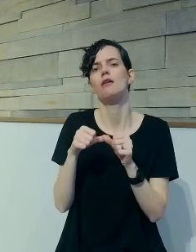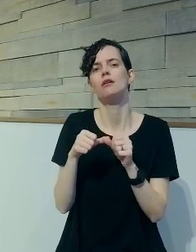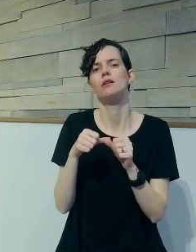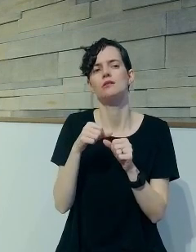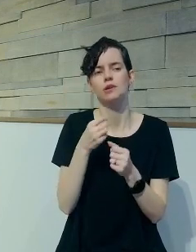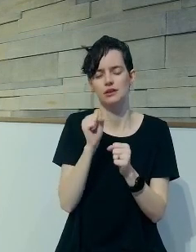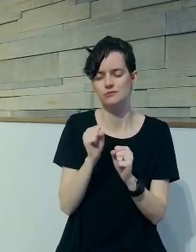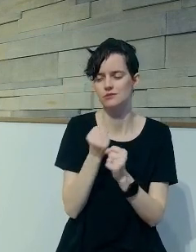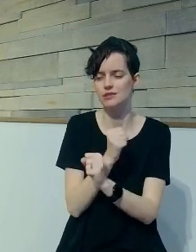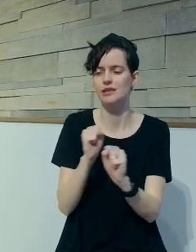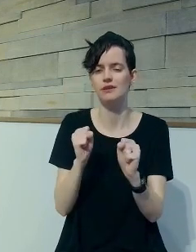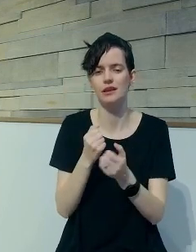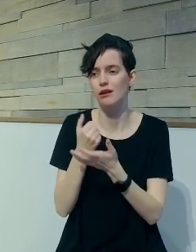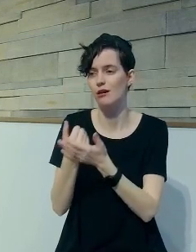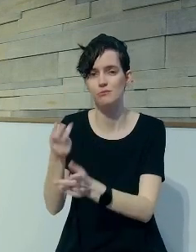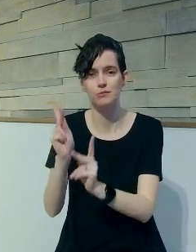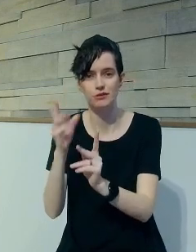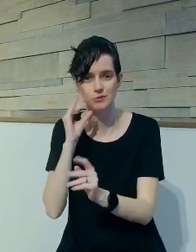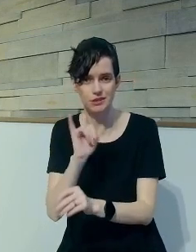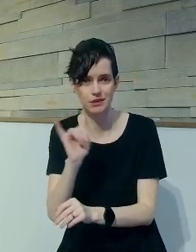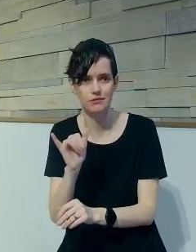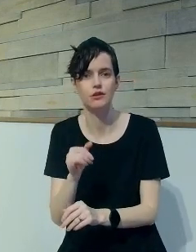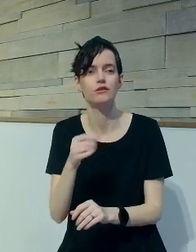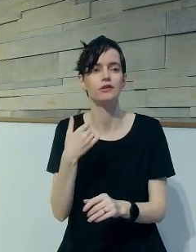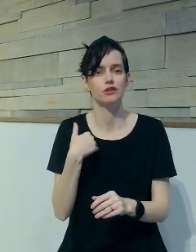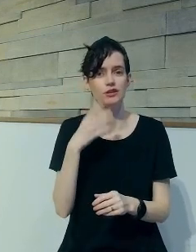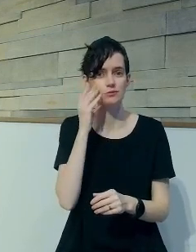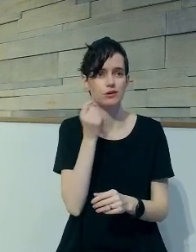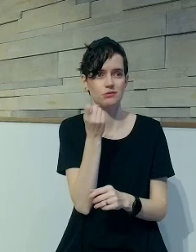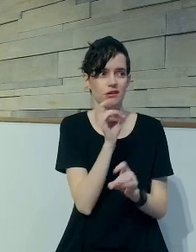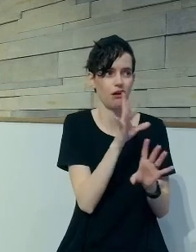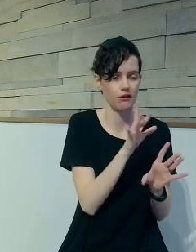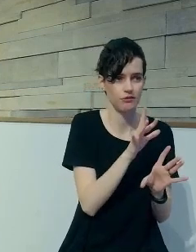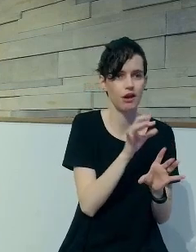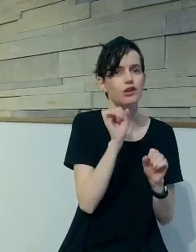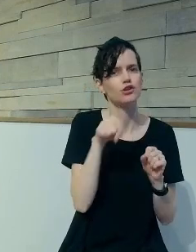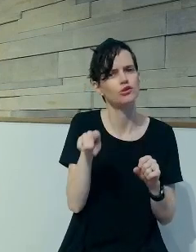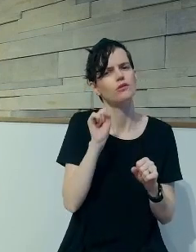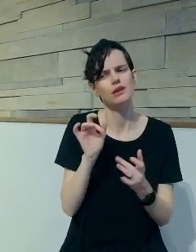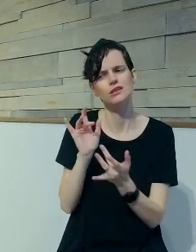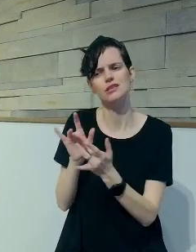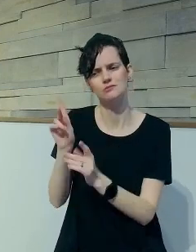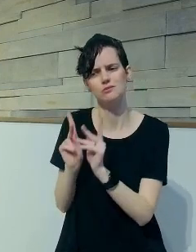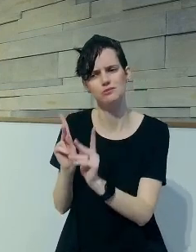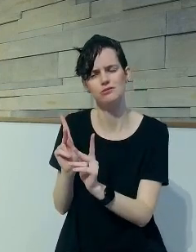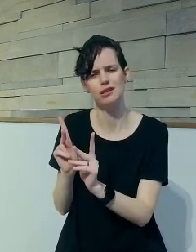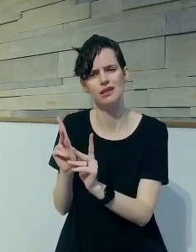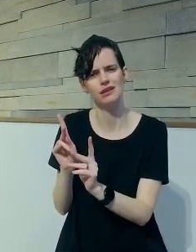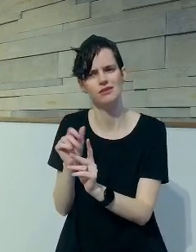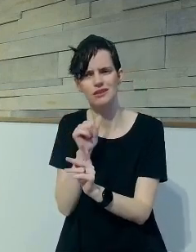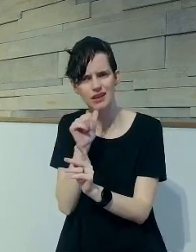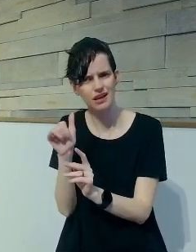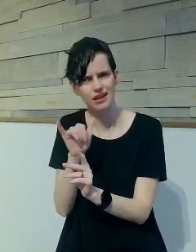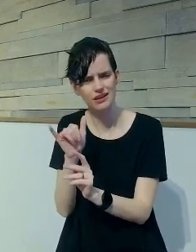we can touch them, and the same's happened in your life. You've had tragedies happen to you that now you can touch people's lives in a way that you could not had those